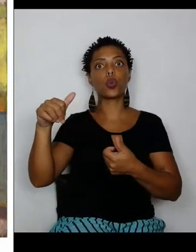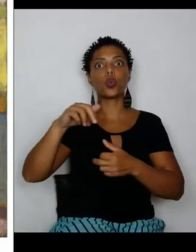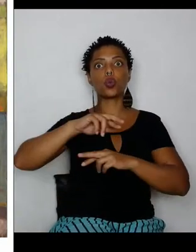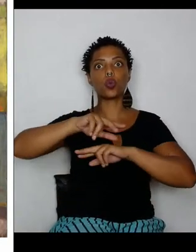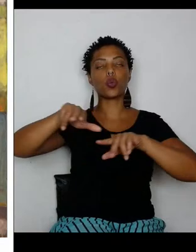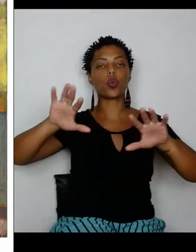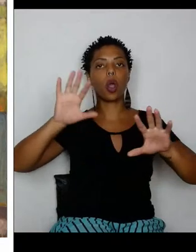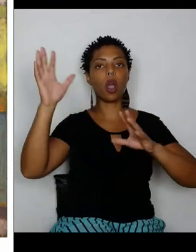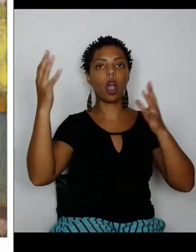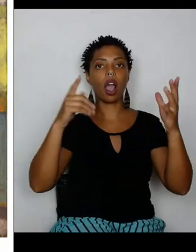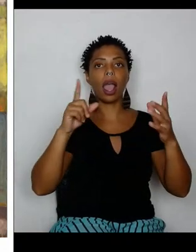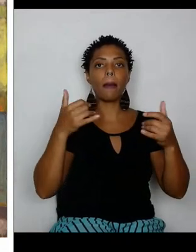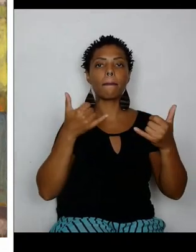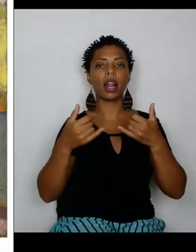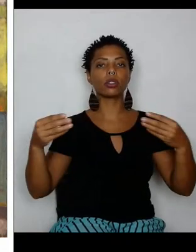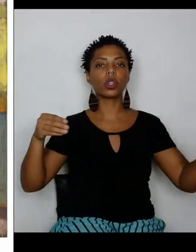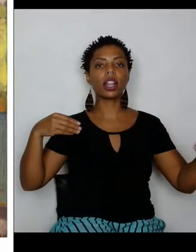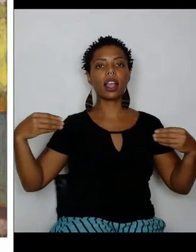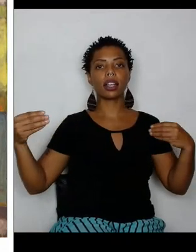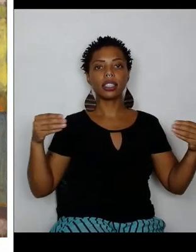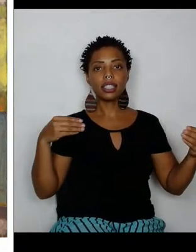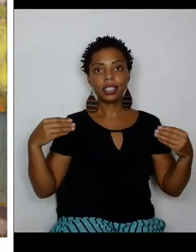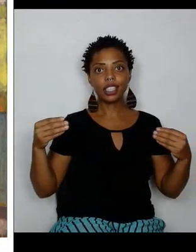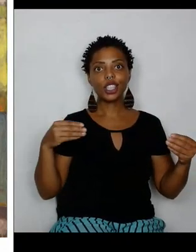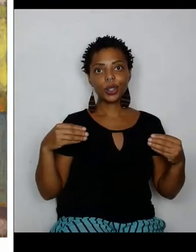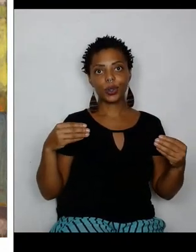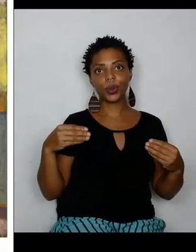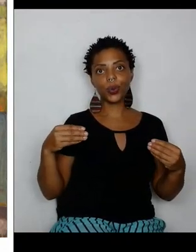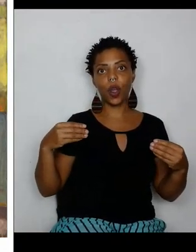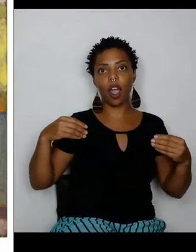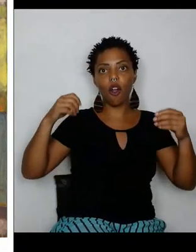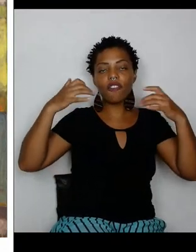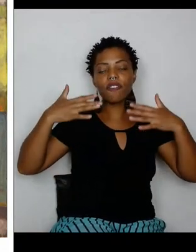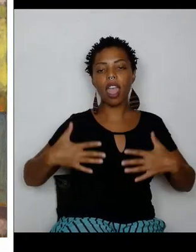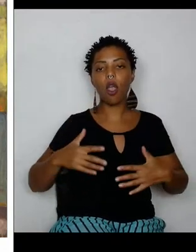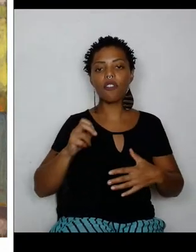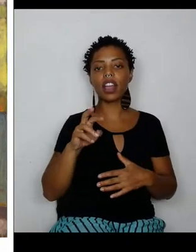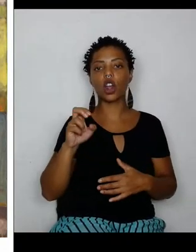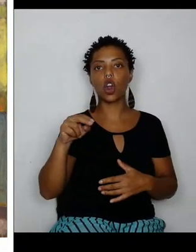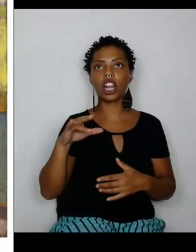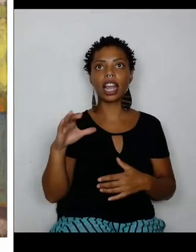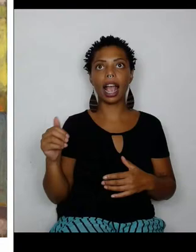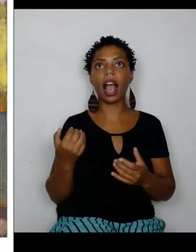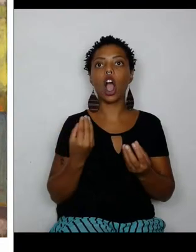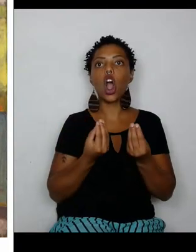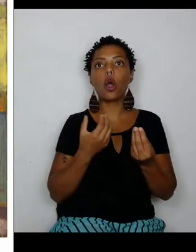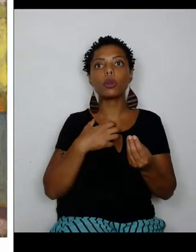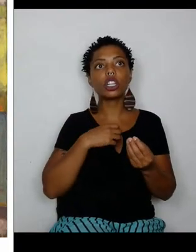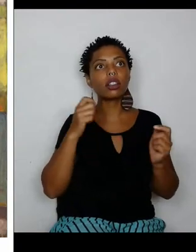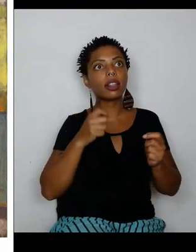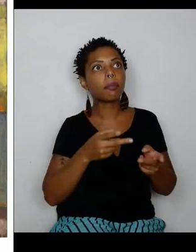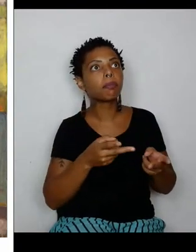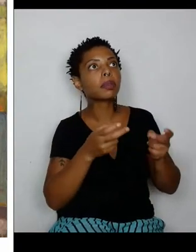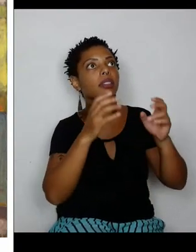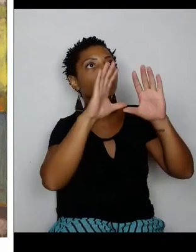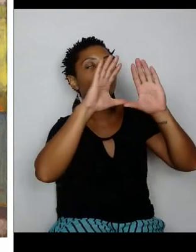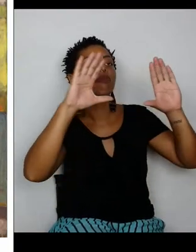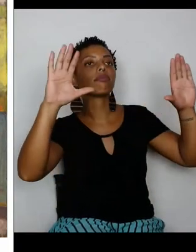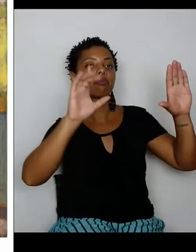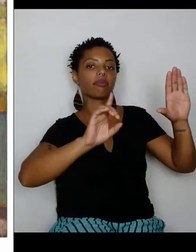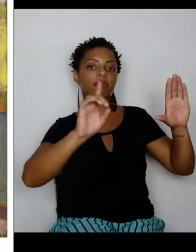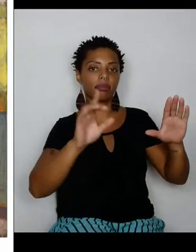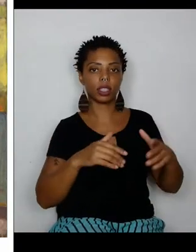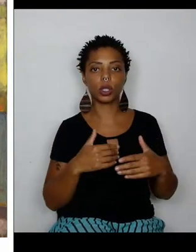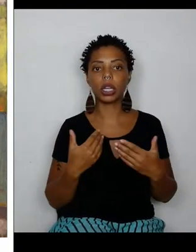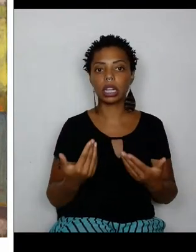visible i.e is the veronica's veil sardis risartus was also deeply profoundly indebted to